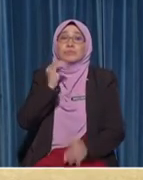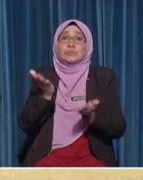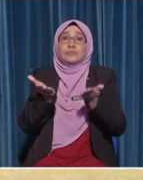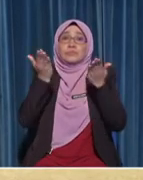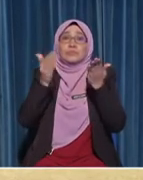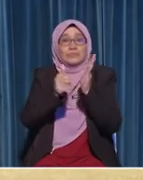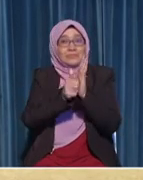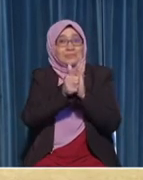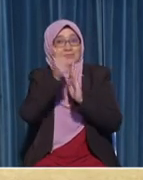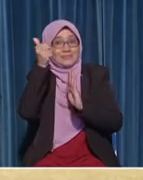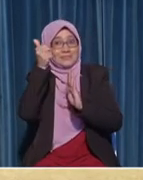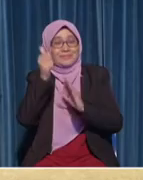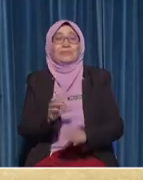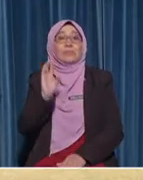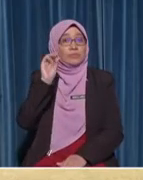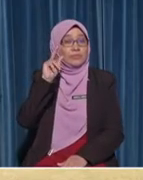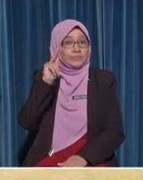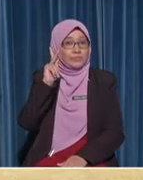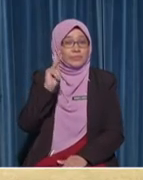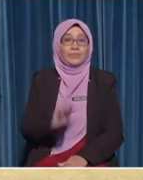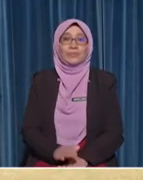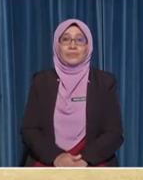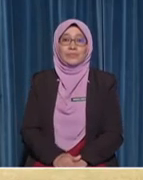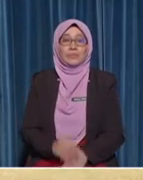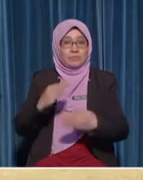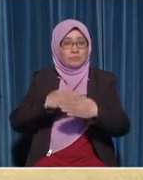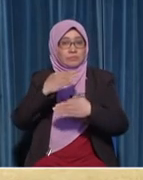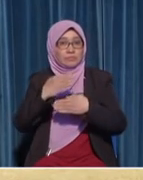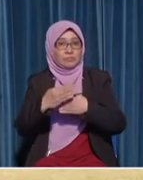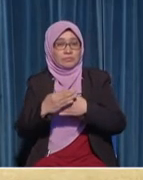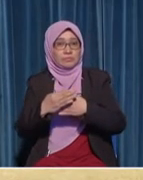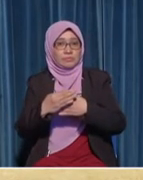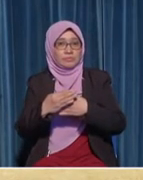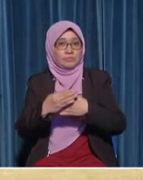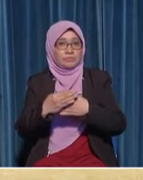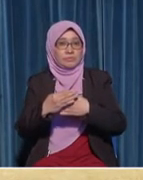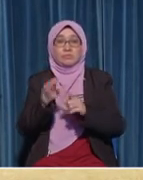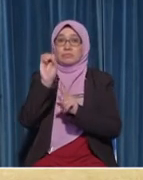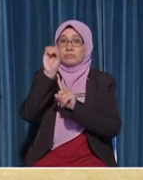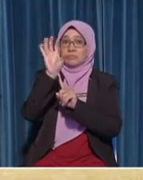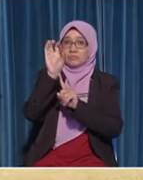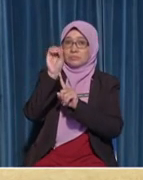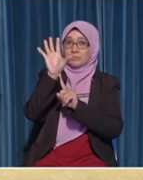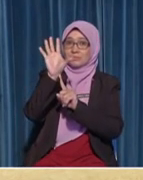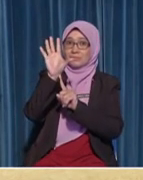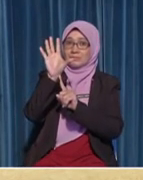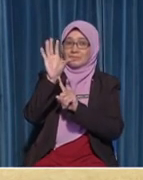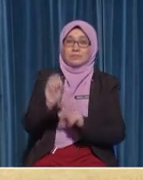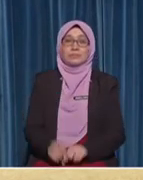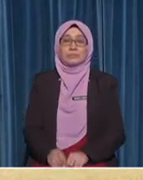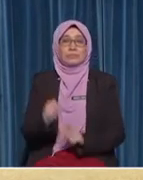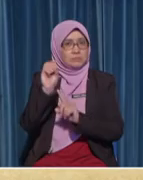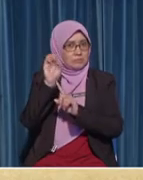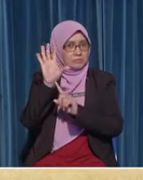lighter. Okay. Next is the candle. Is the